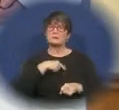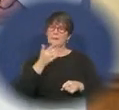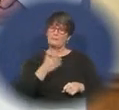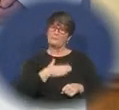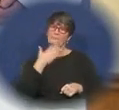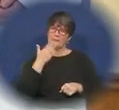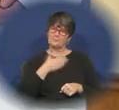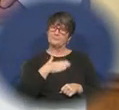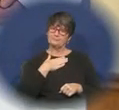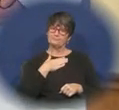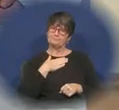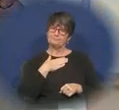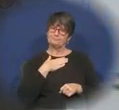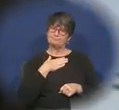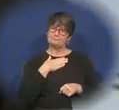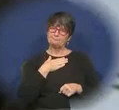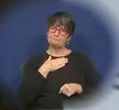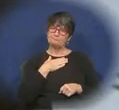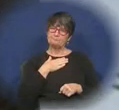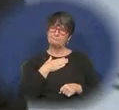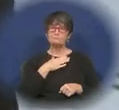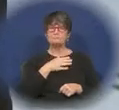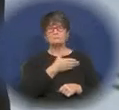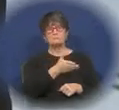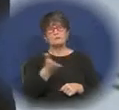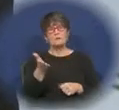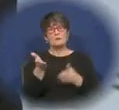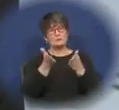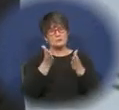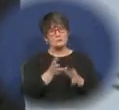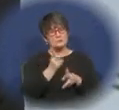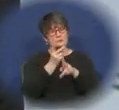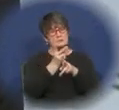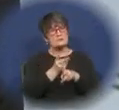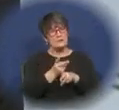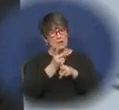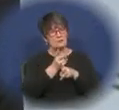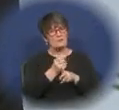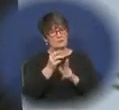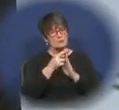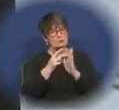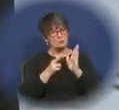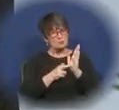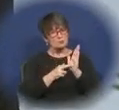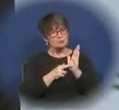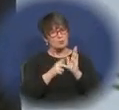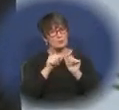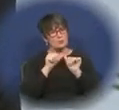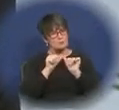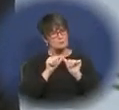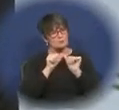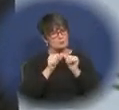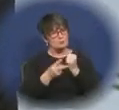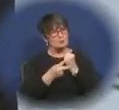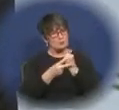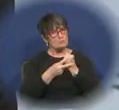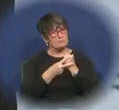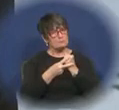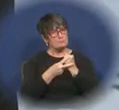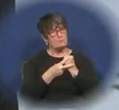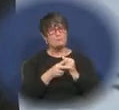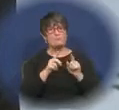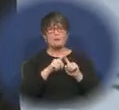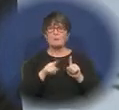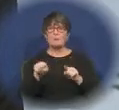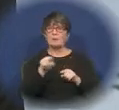joy to the heart. Though your servant is careful of them, very diligent in keeping them.